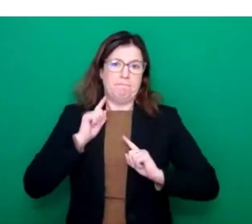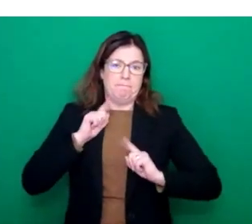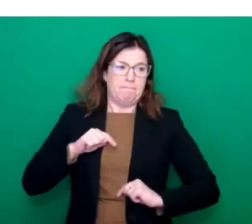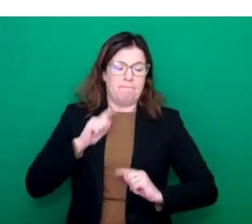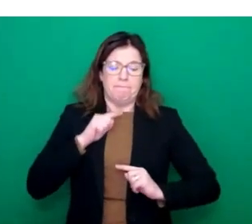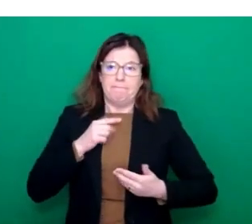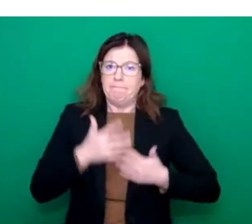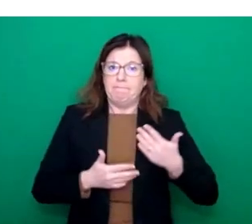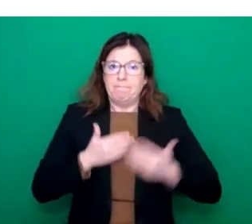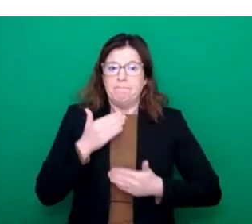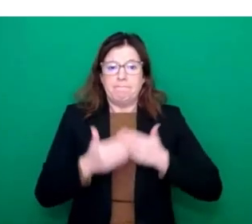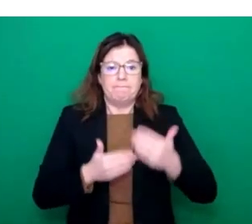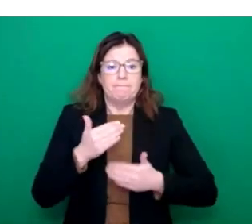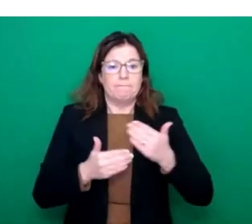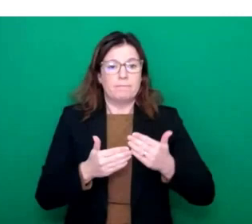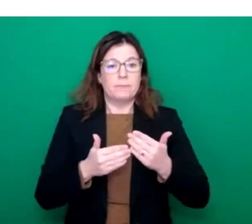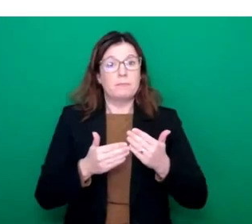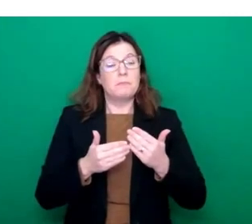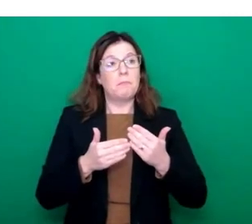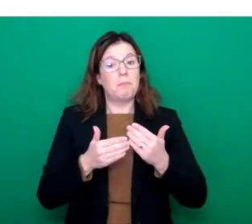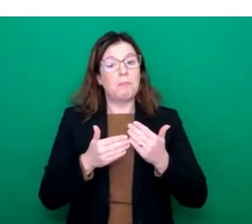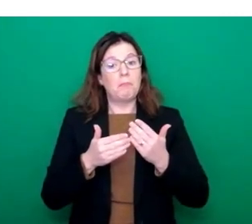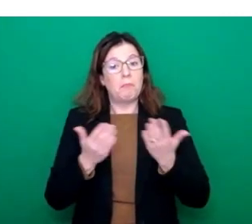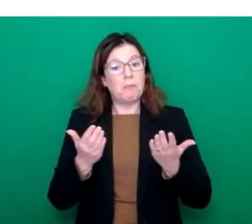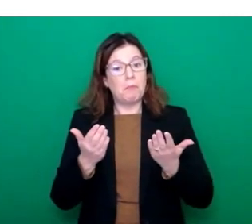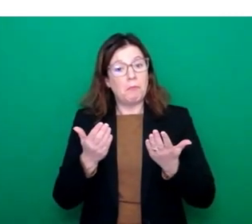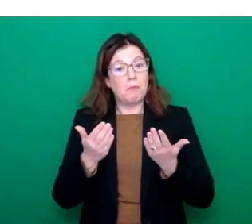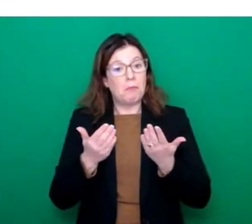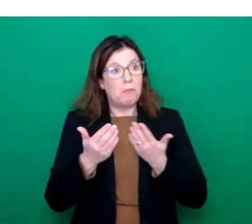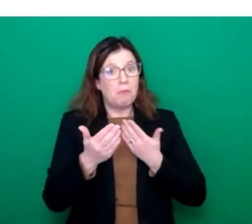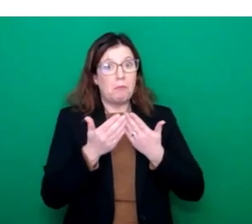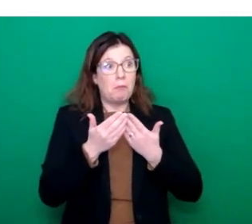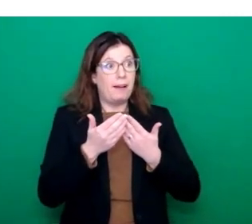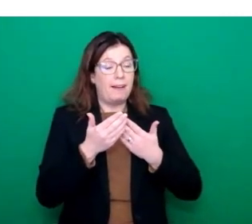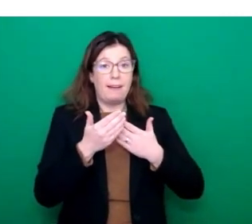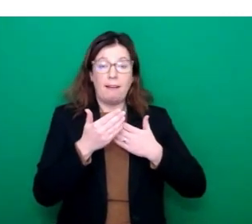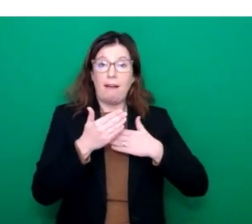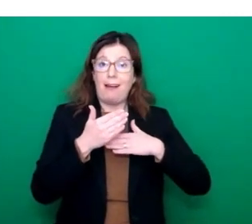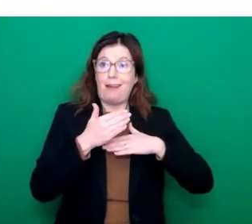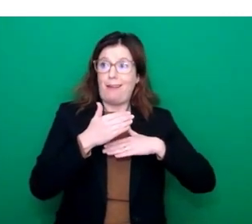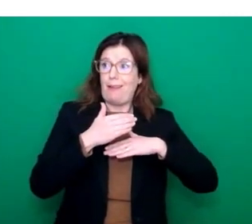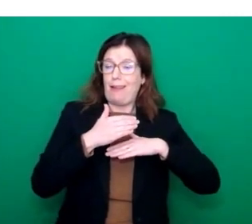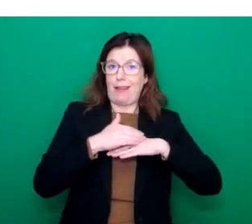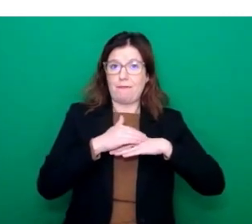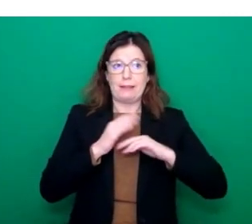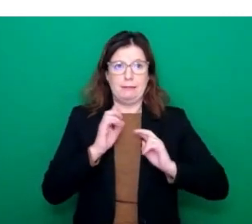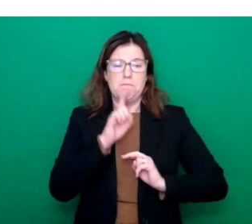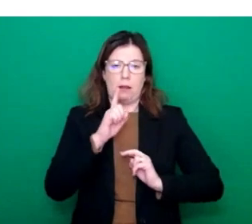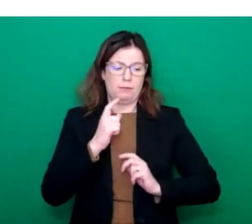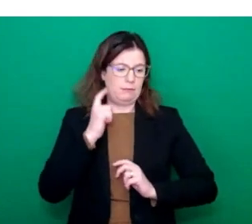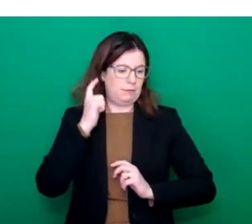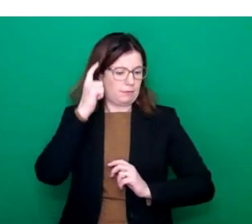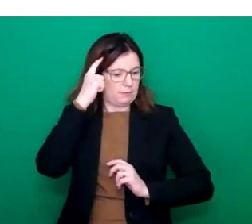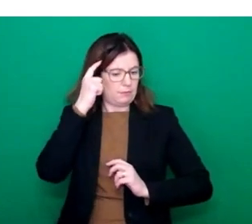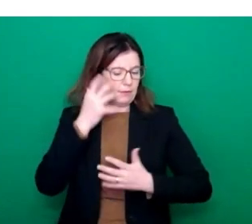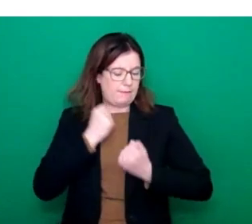that might lead to lower disability in the short term, there can be quite high self-criticism, and over time can